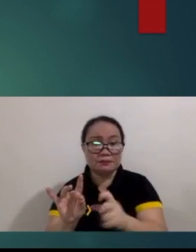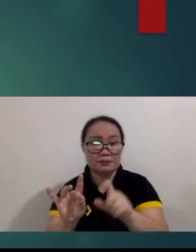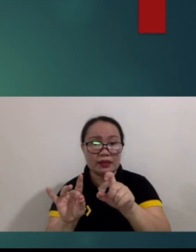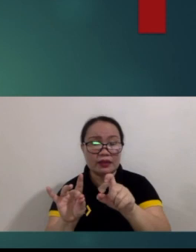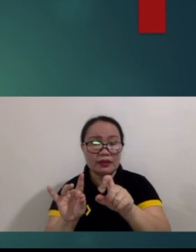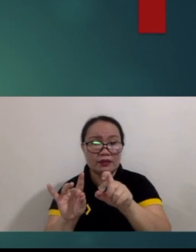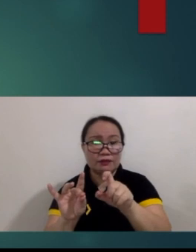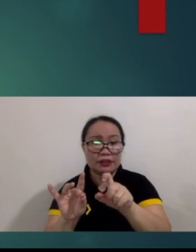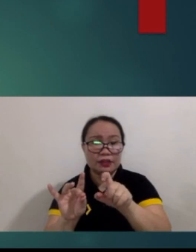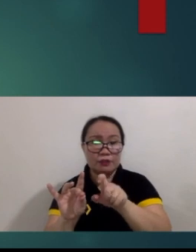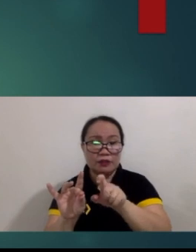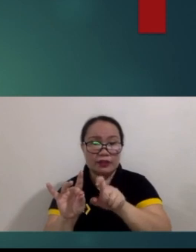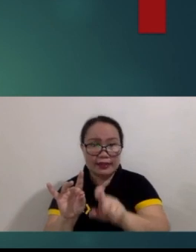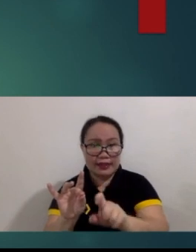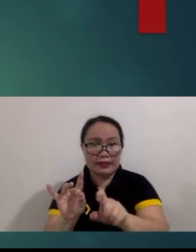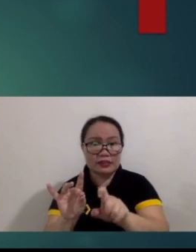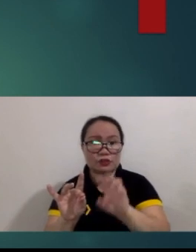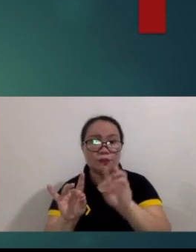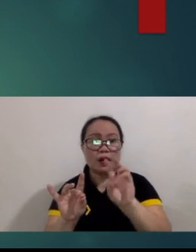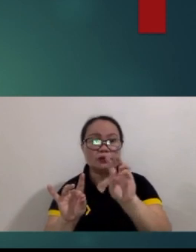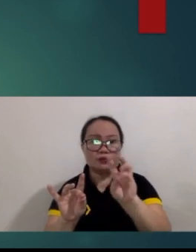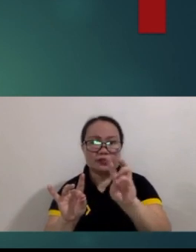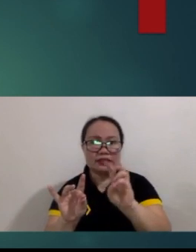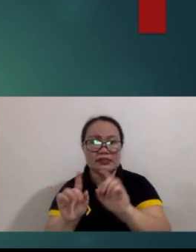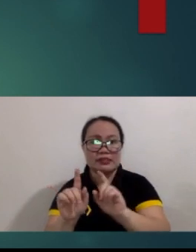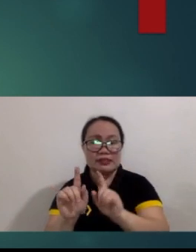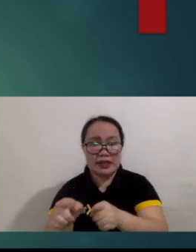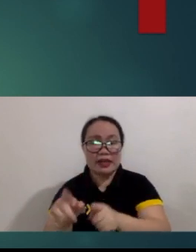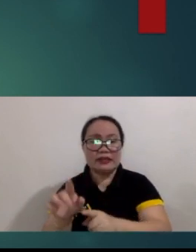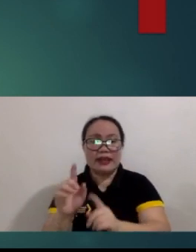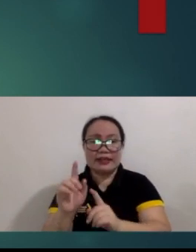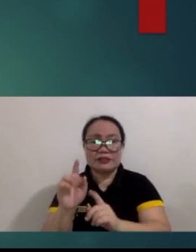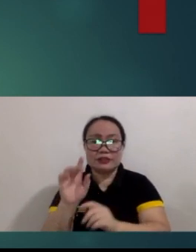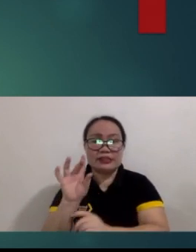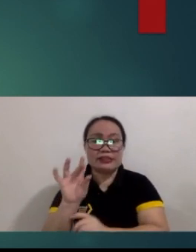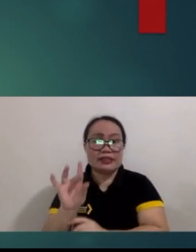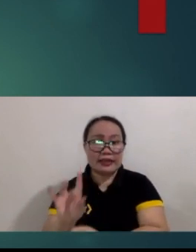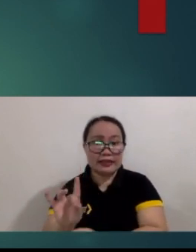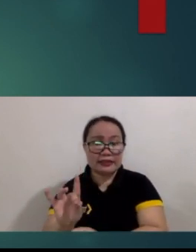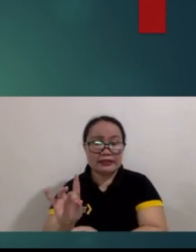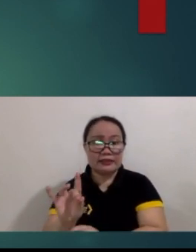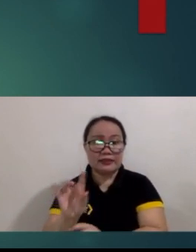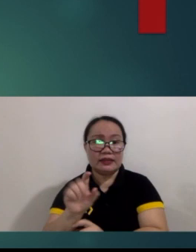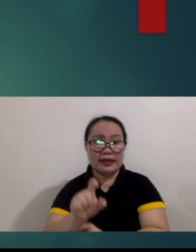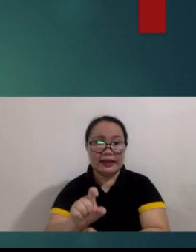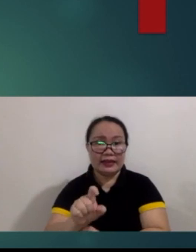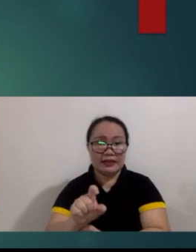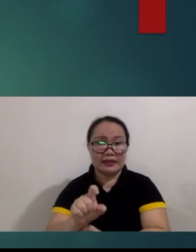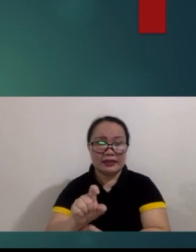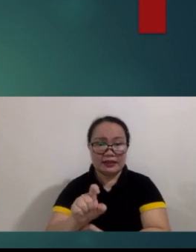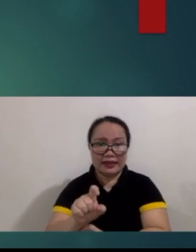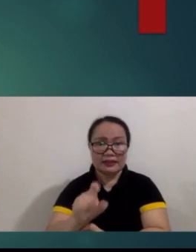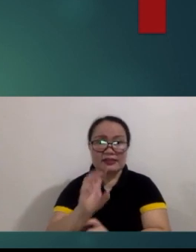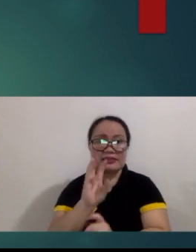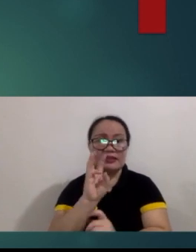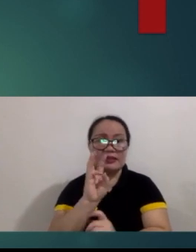the variable x to the power of 6. The answer is